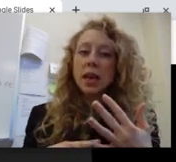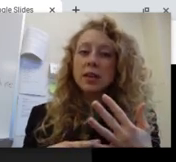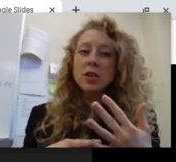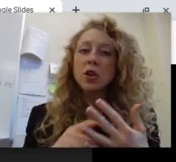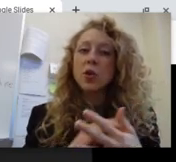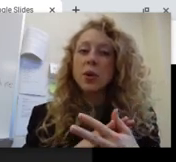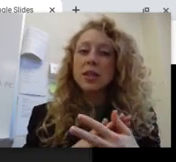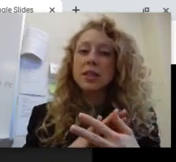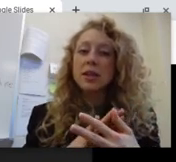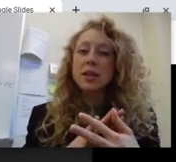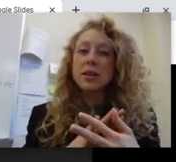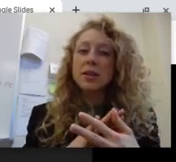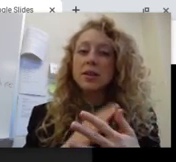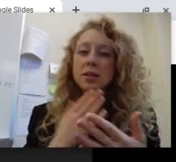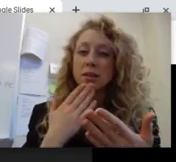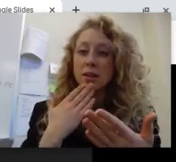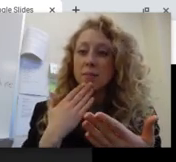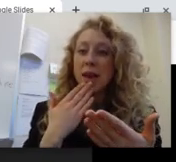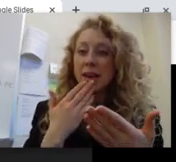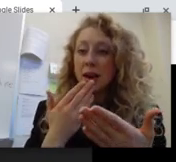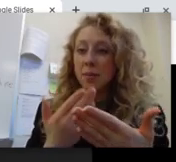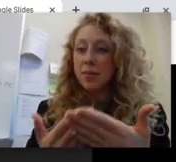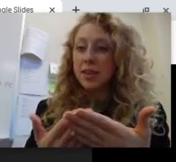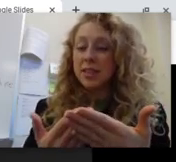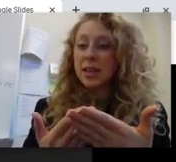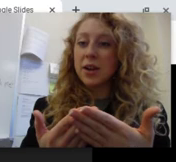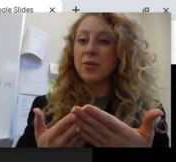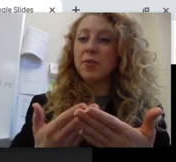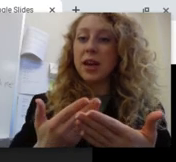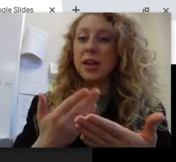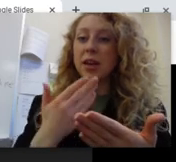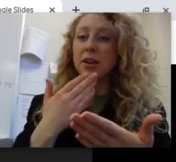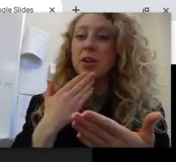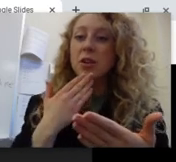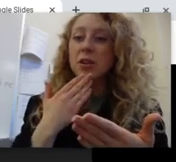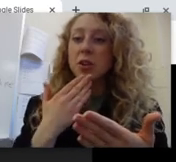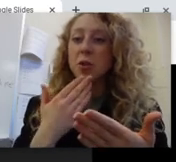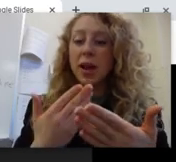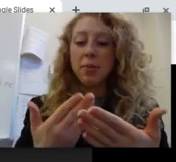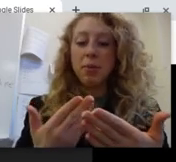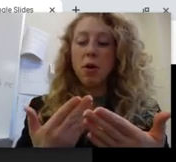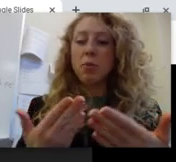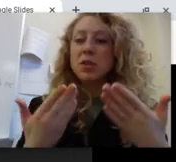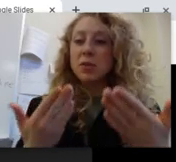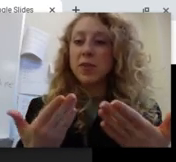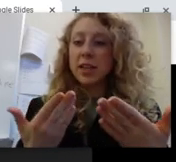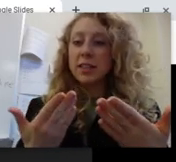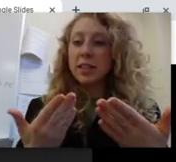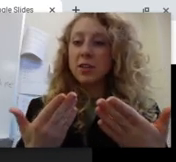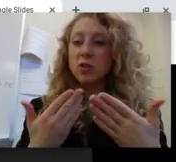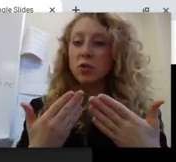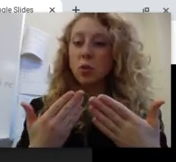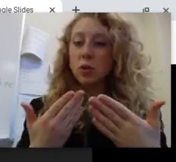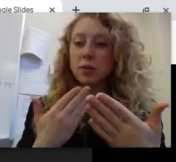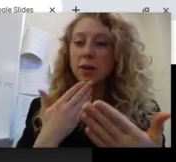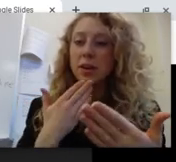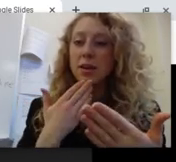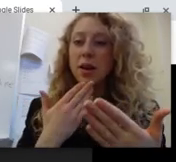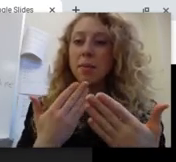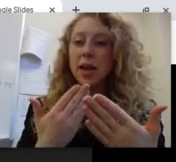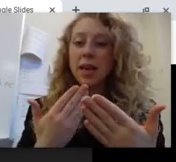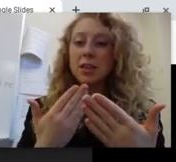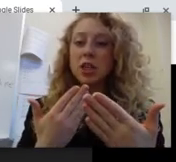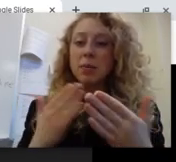those things are going to make up this sign right here. So my palms are facing towards